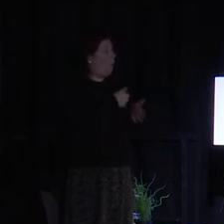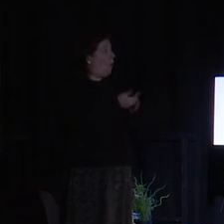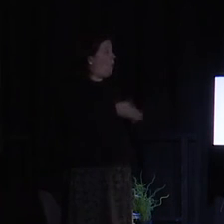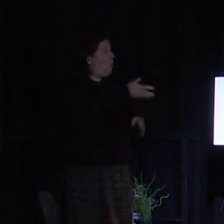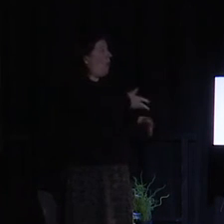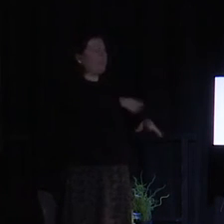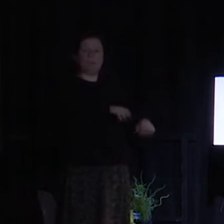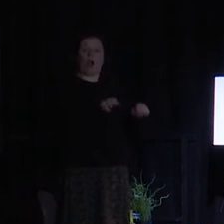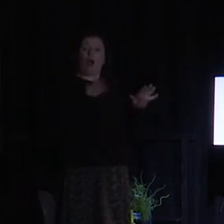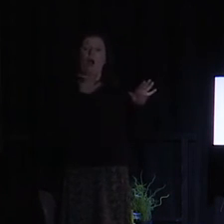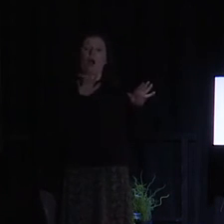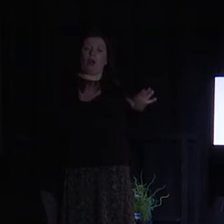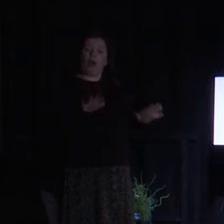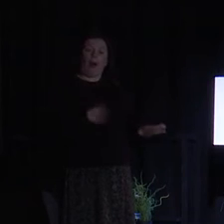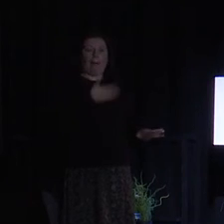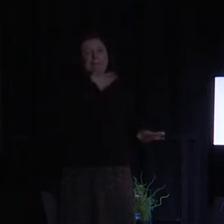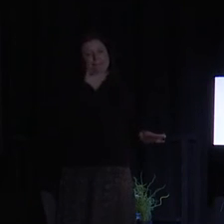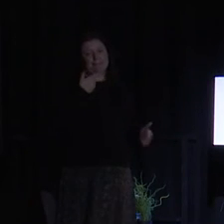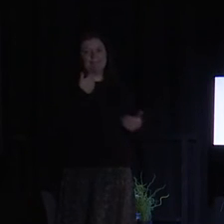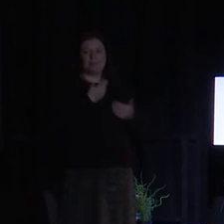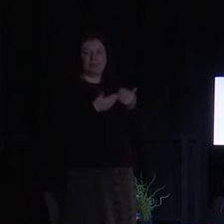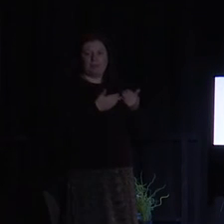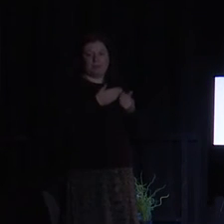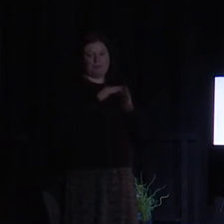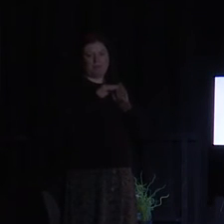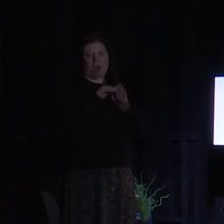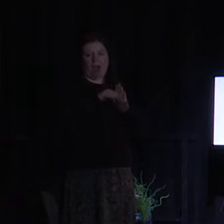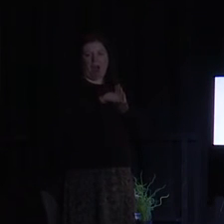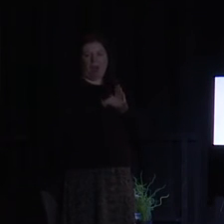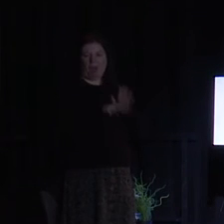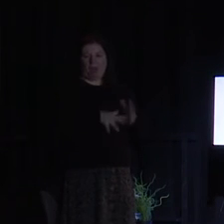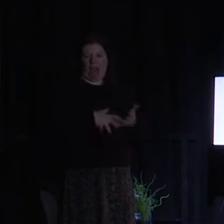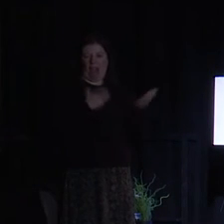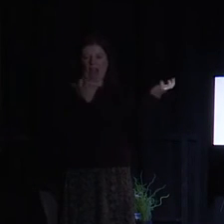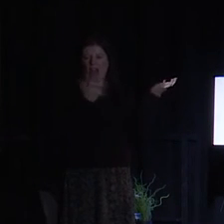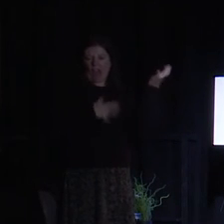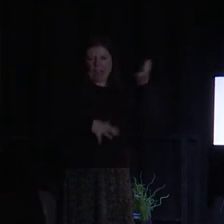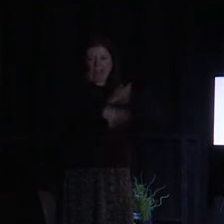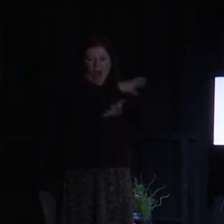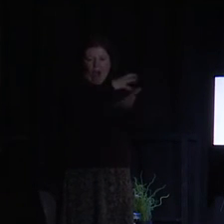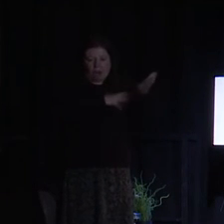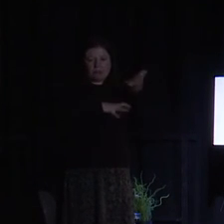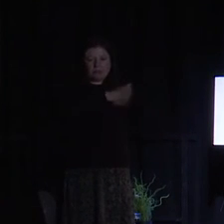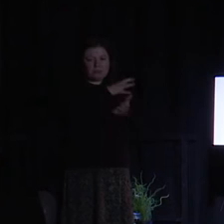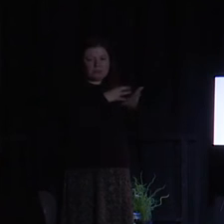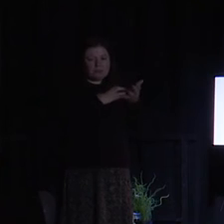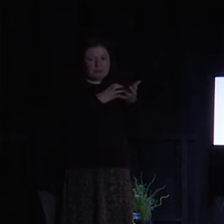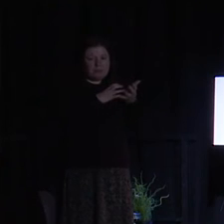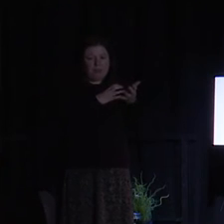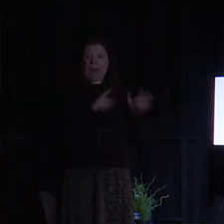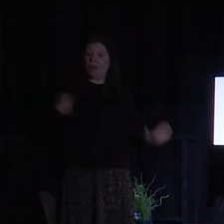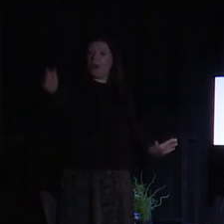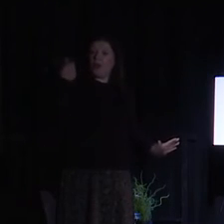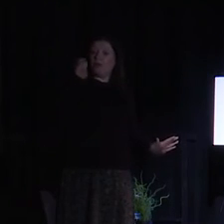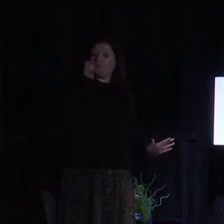always starts off quite calm and polite, and then slowly descends into anger, chaos, and usually a little bit of nudity.